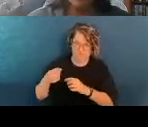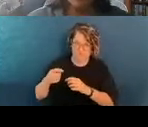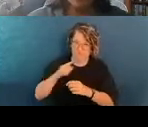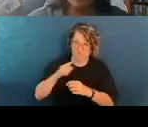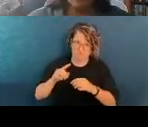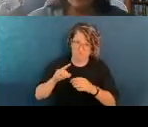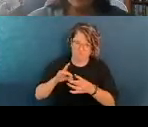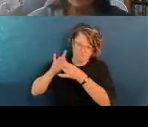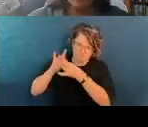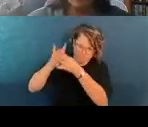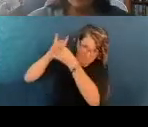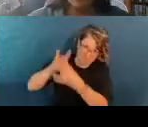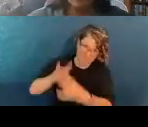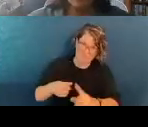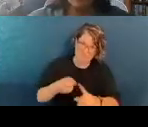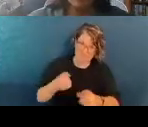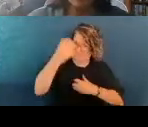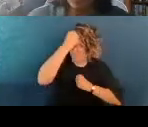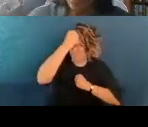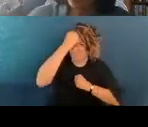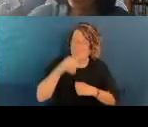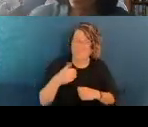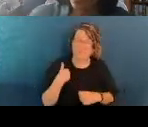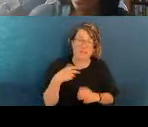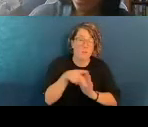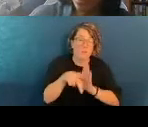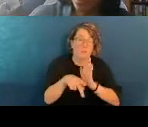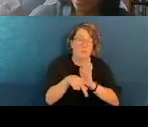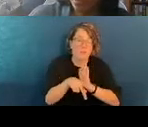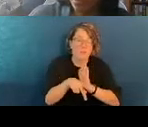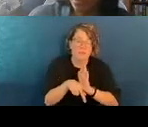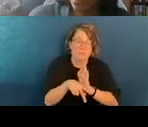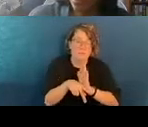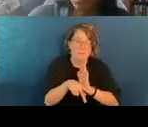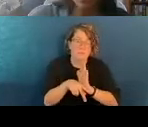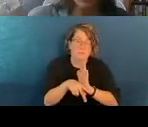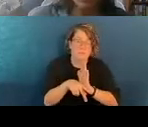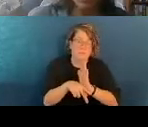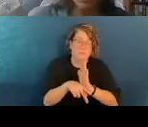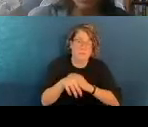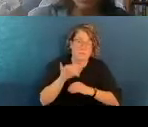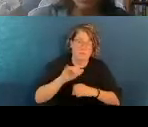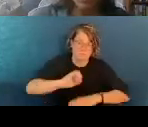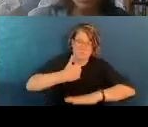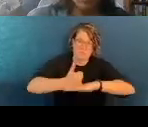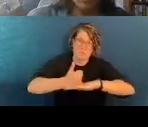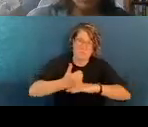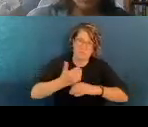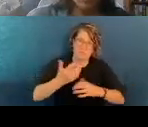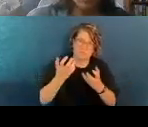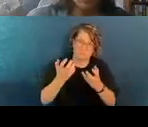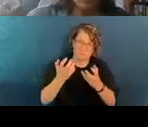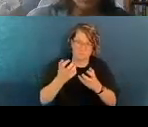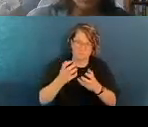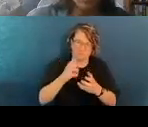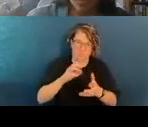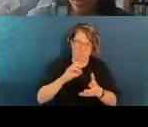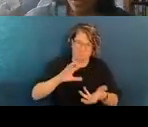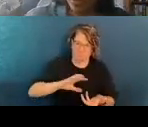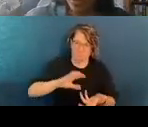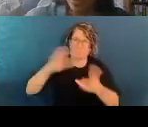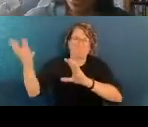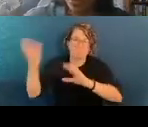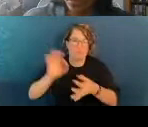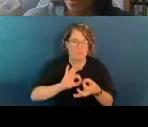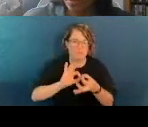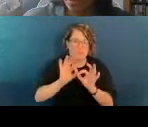policies that were created to undermine Indigenous people's family and social organization, and as well as ways